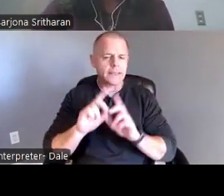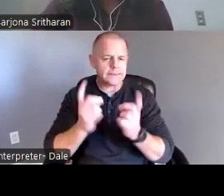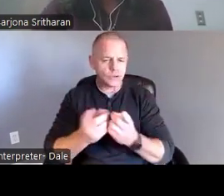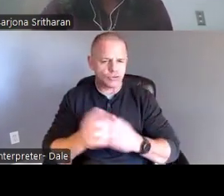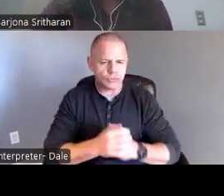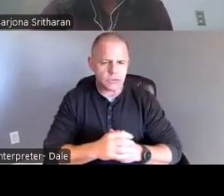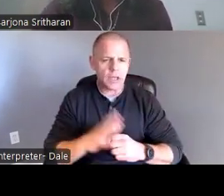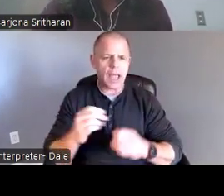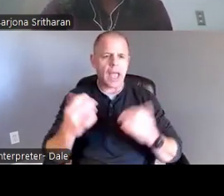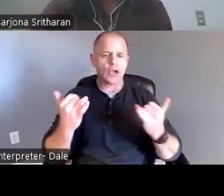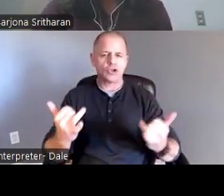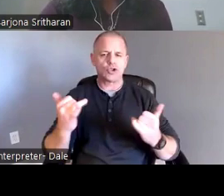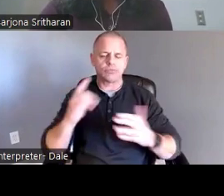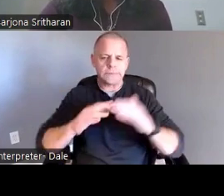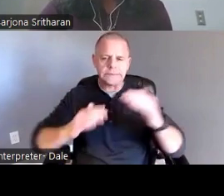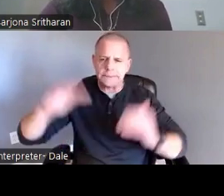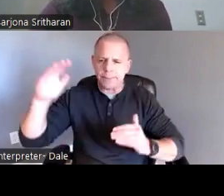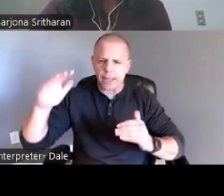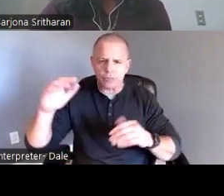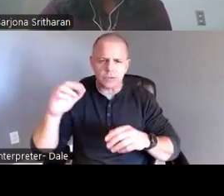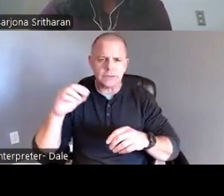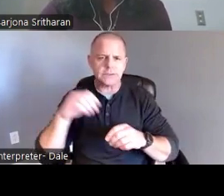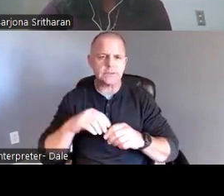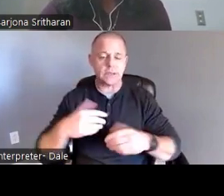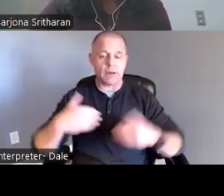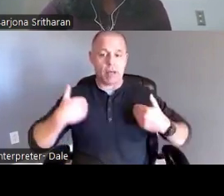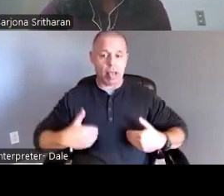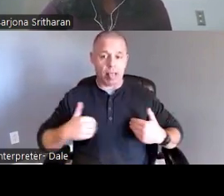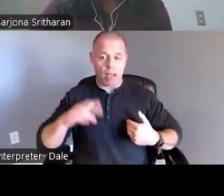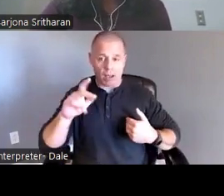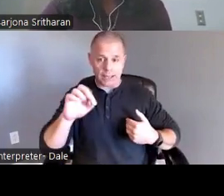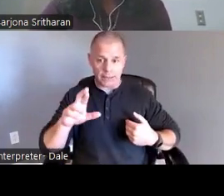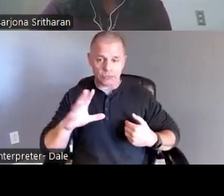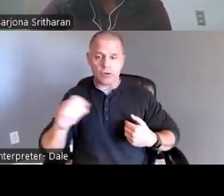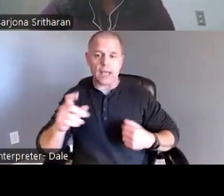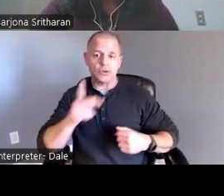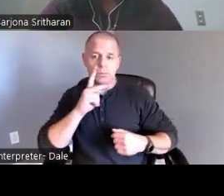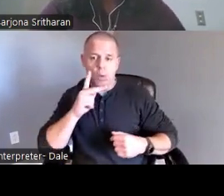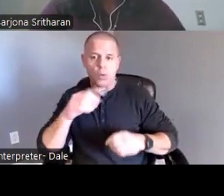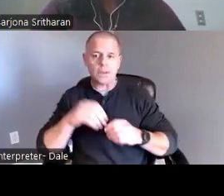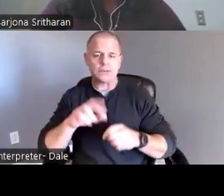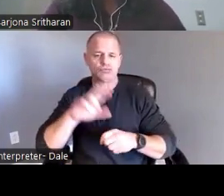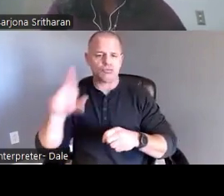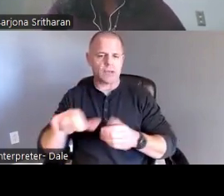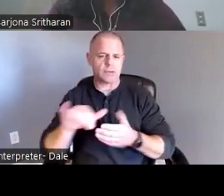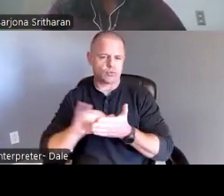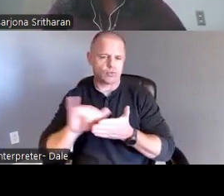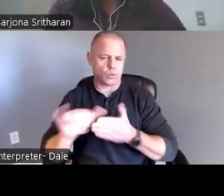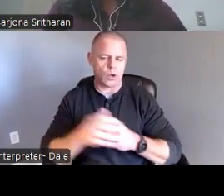current disparities in lung cancer incidence and smoking in Rochester, New York.